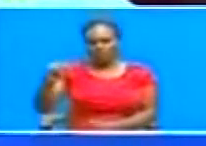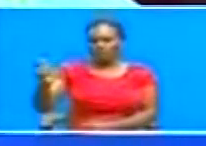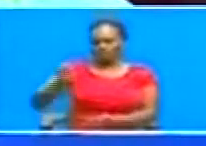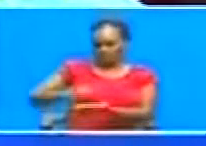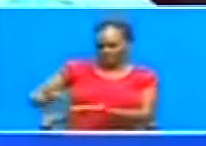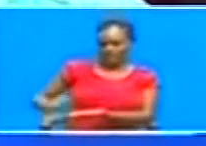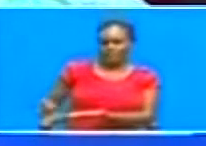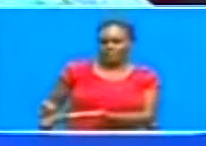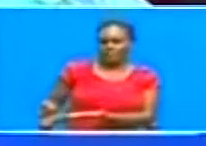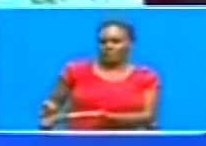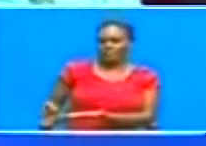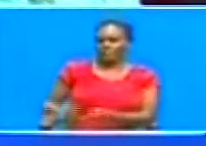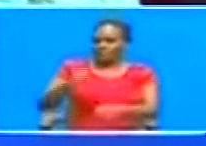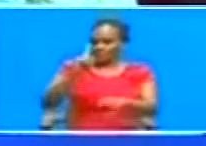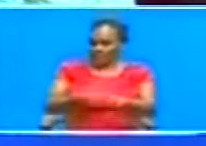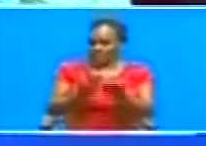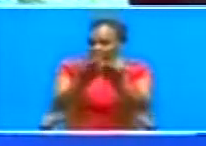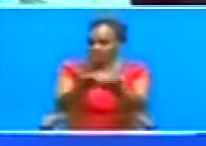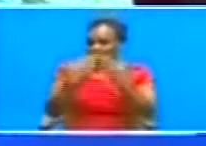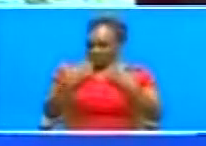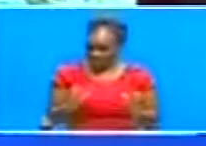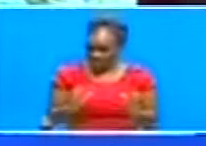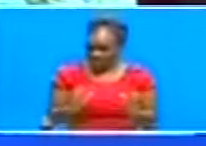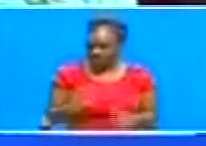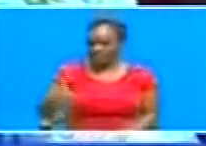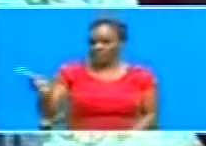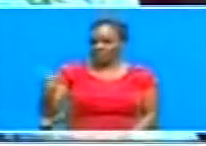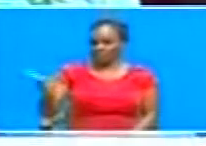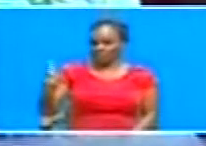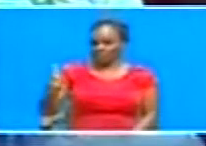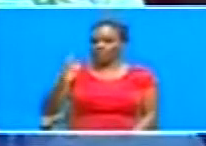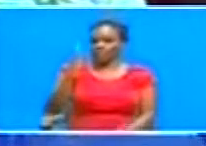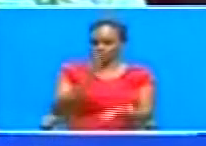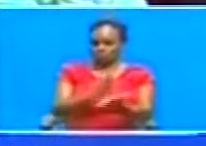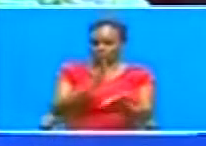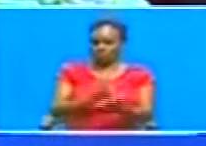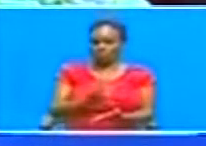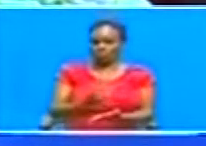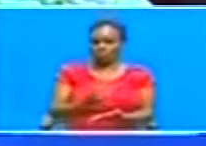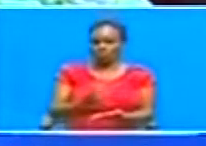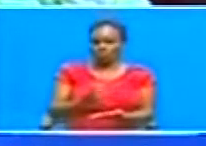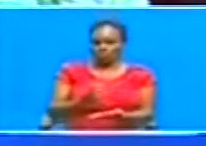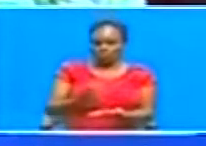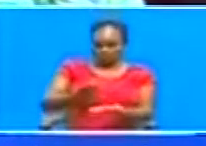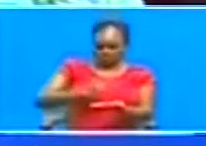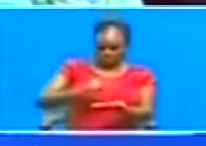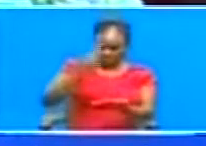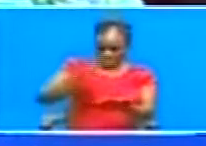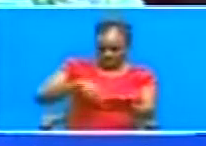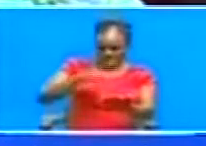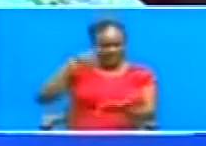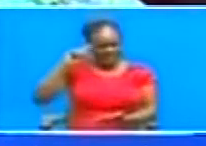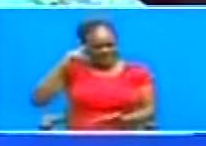assent. When it does, His Excellency the President will give the contents of the bill careful